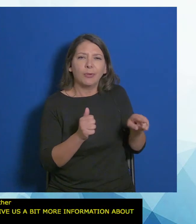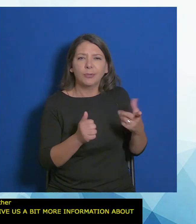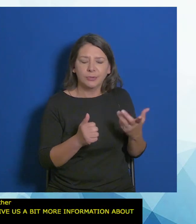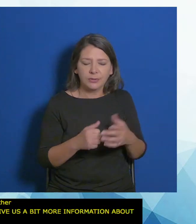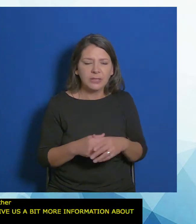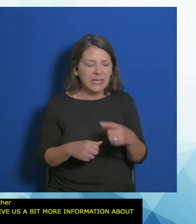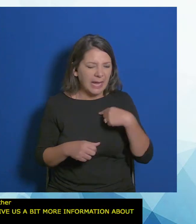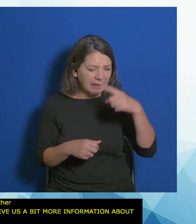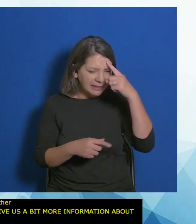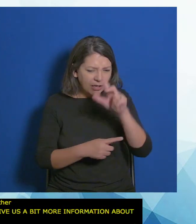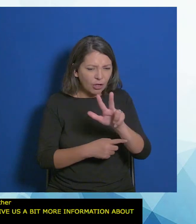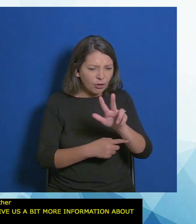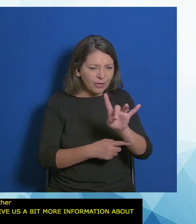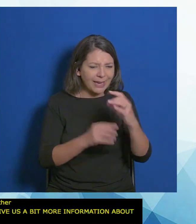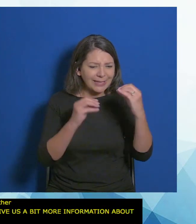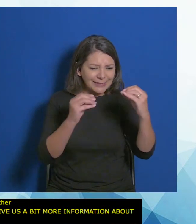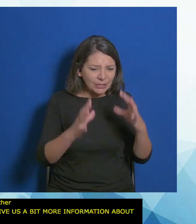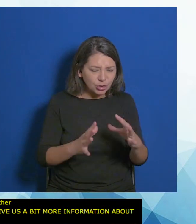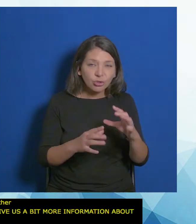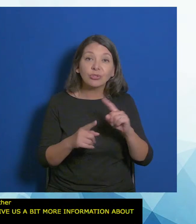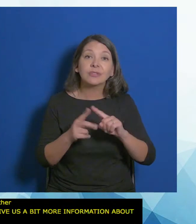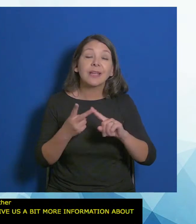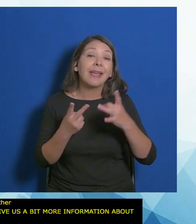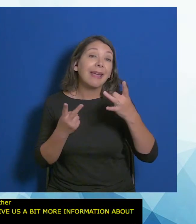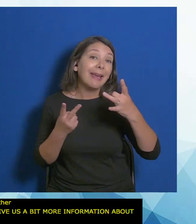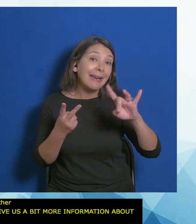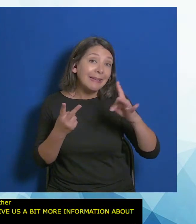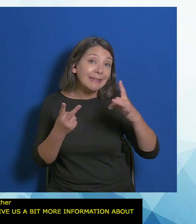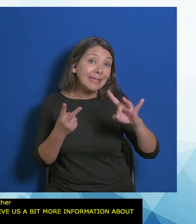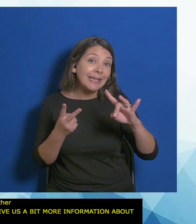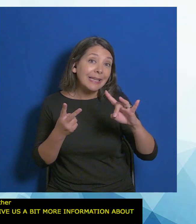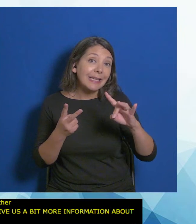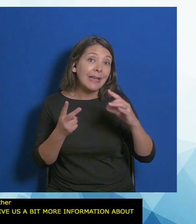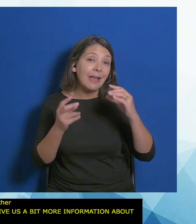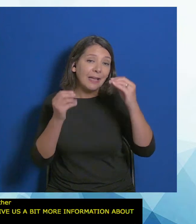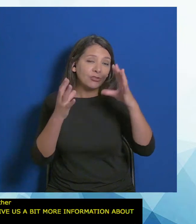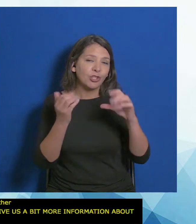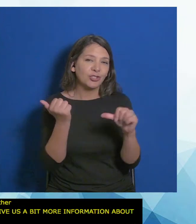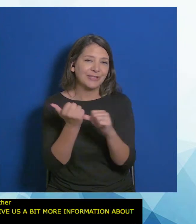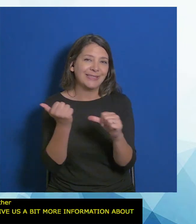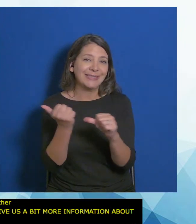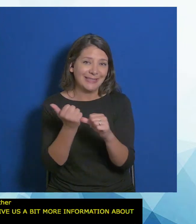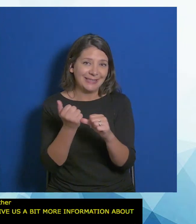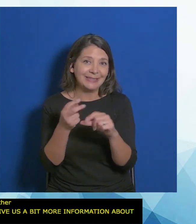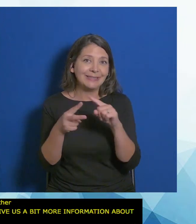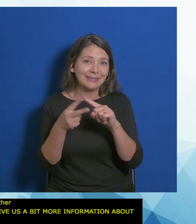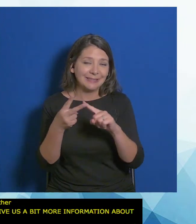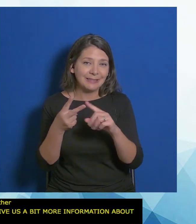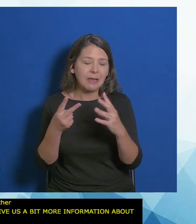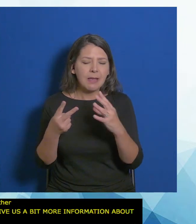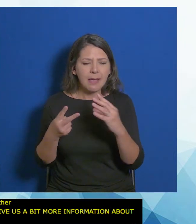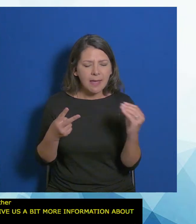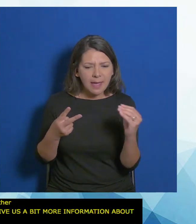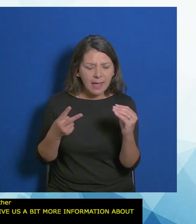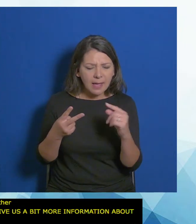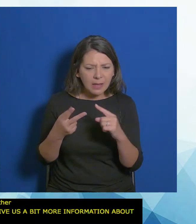38 teachers and 18 instructional assistants, and and there were